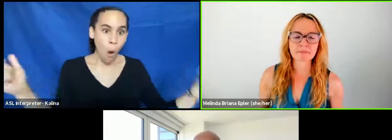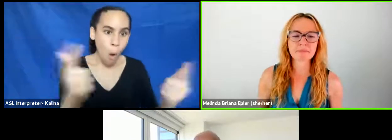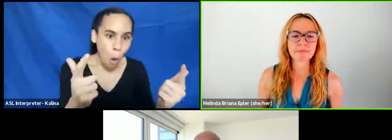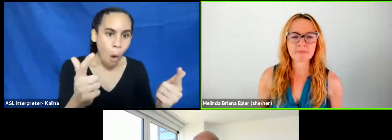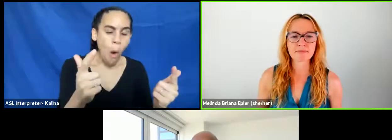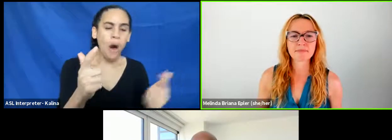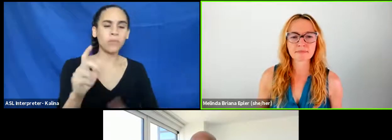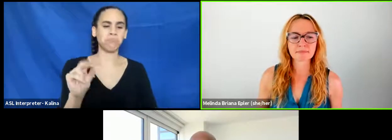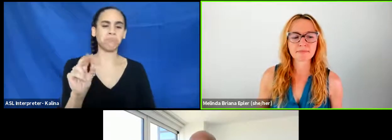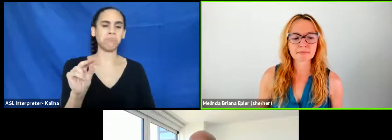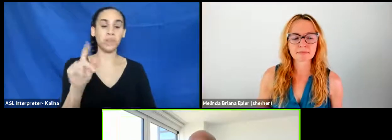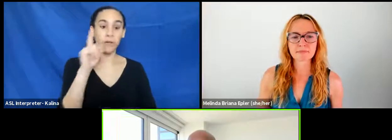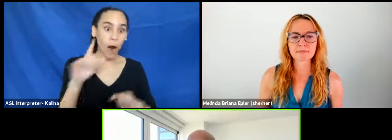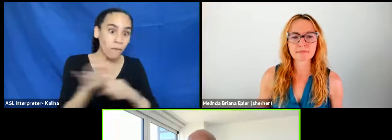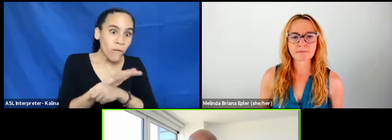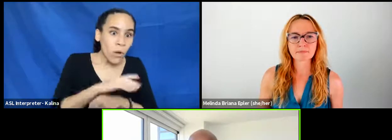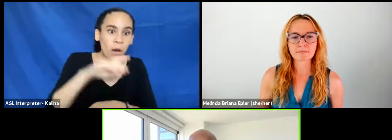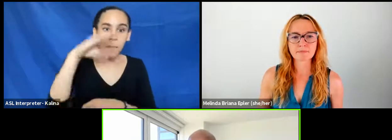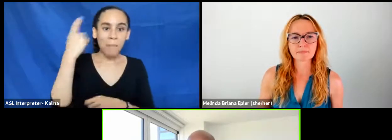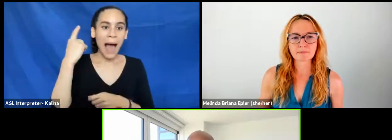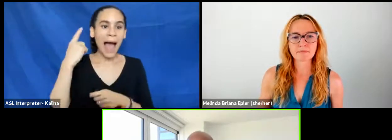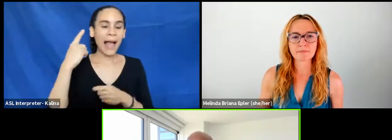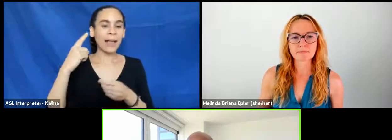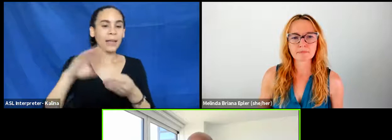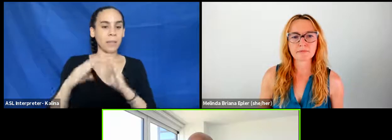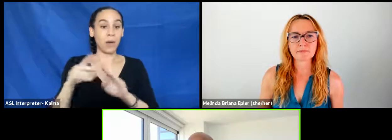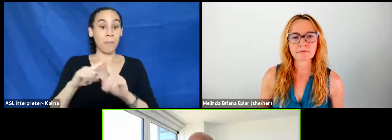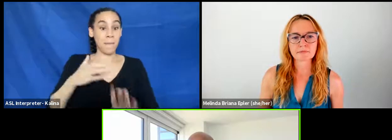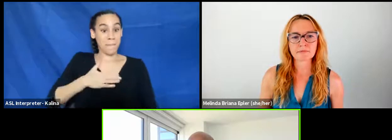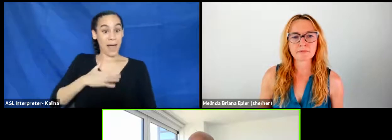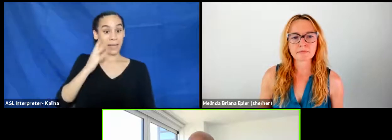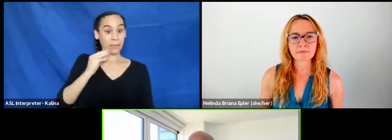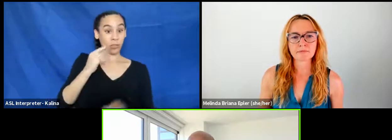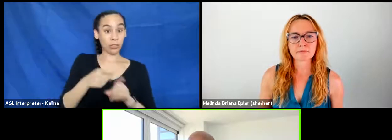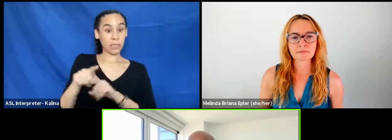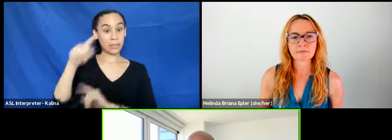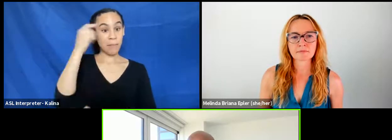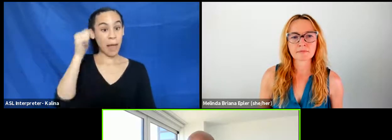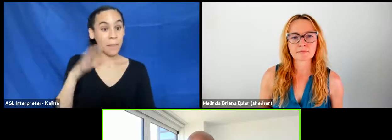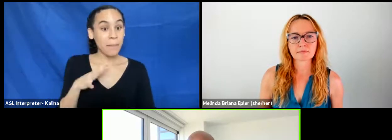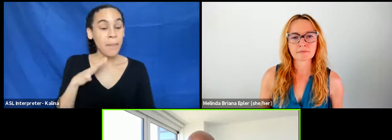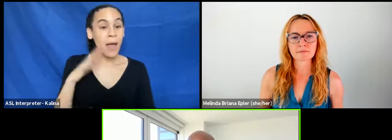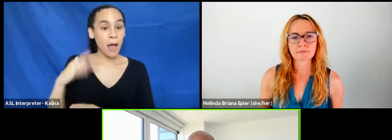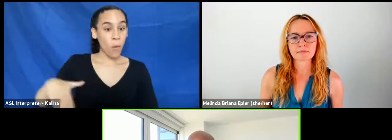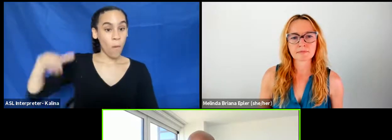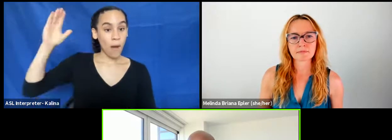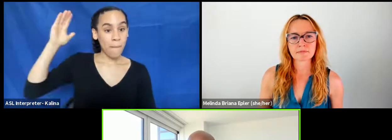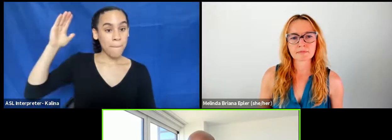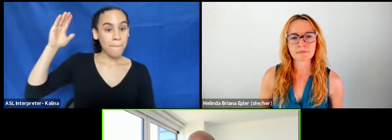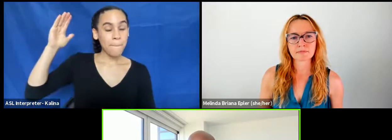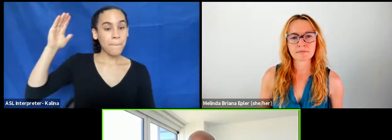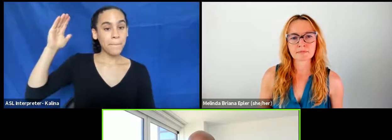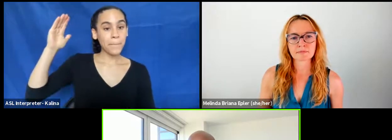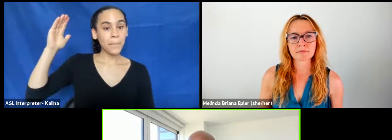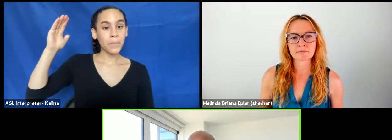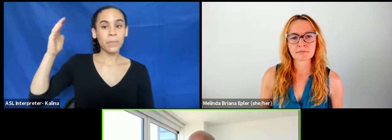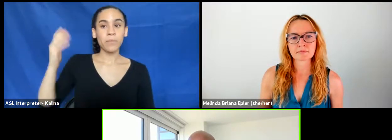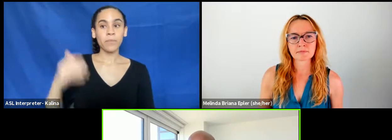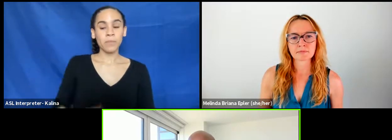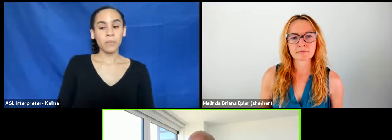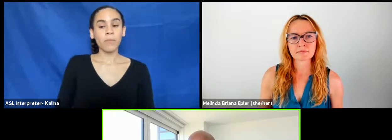the entire Black community. But my experience as a Black man, growing up, it